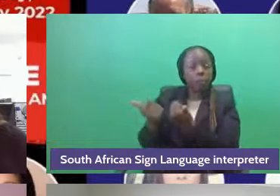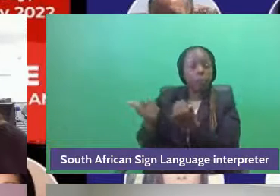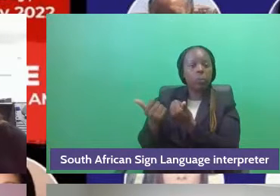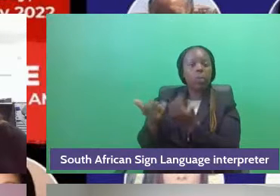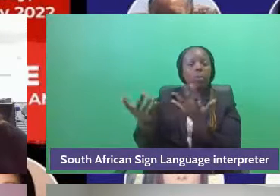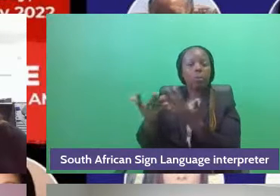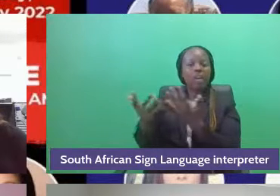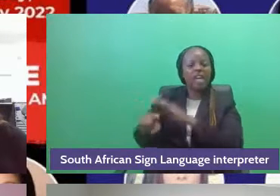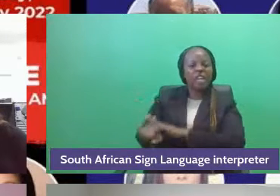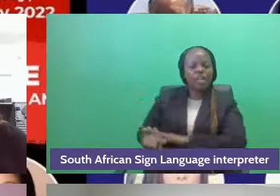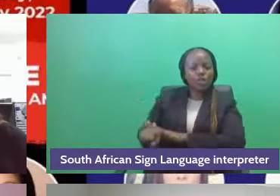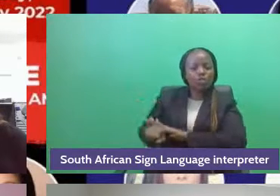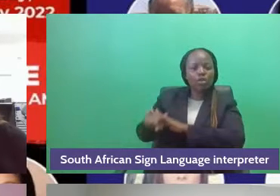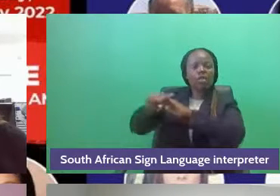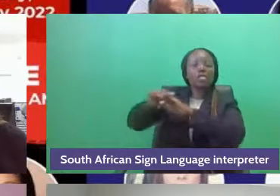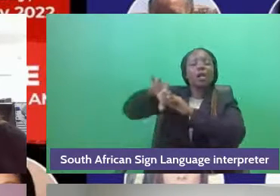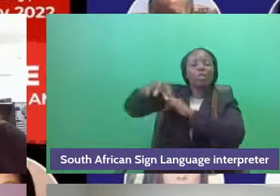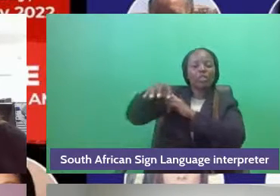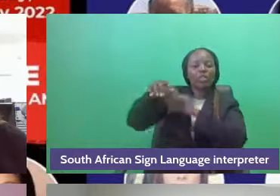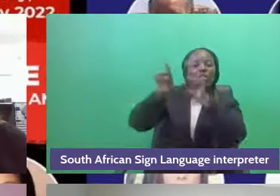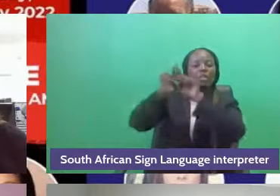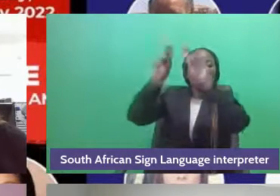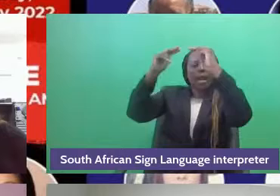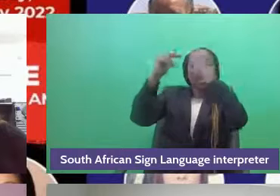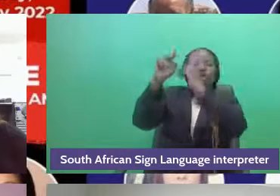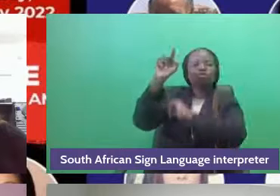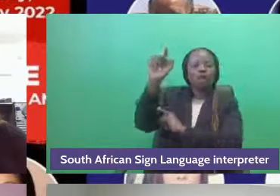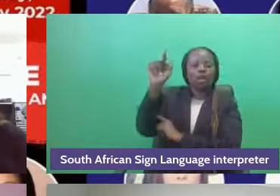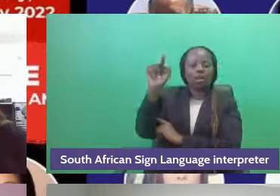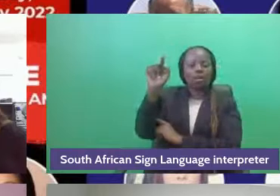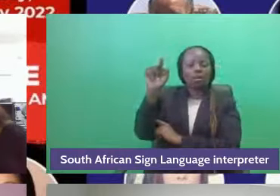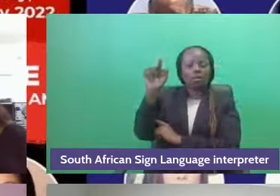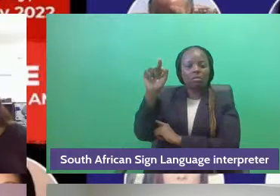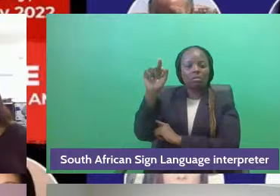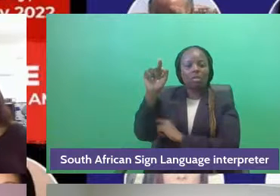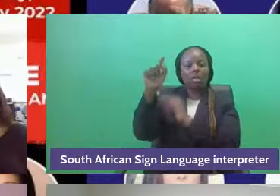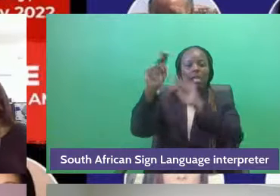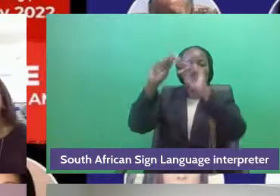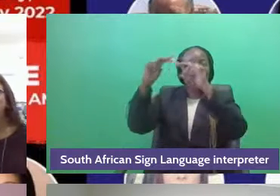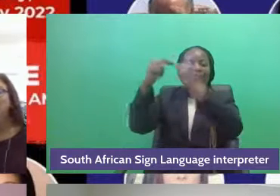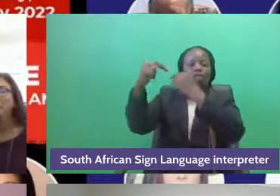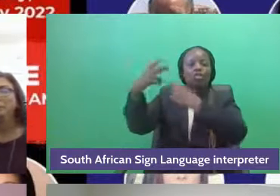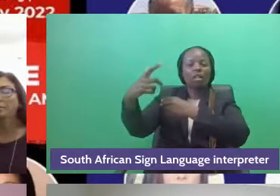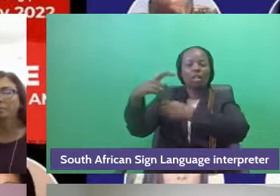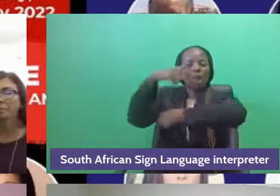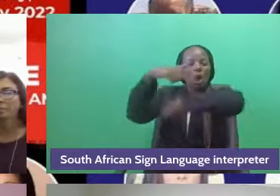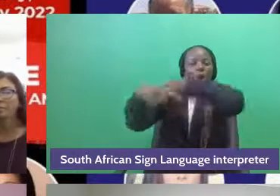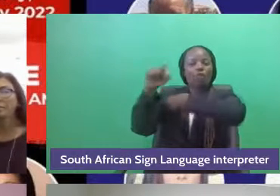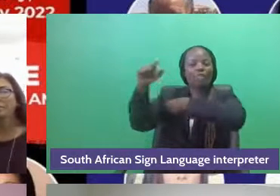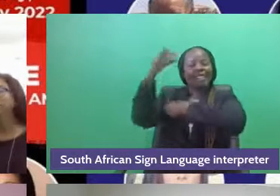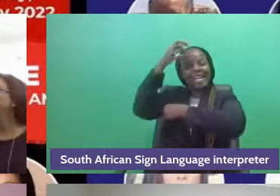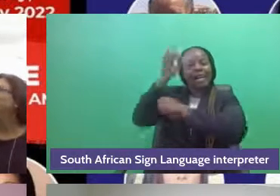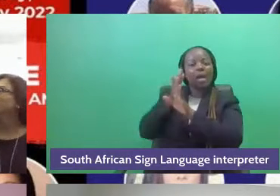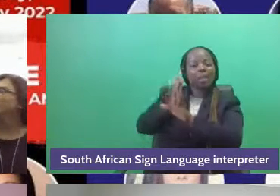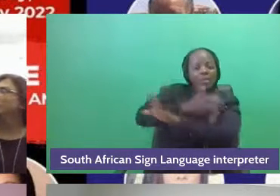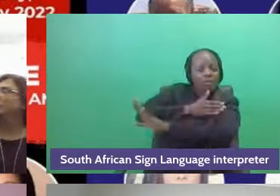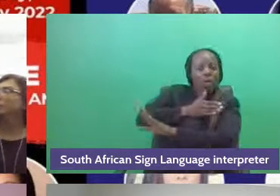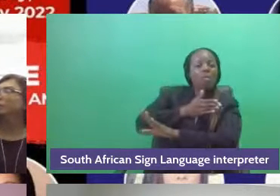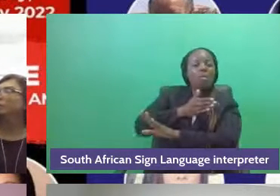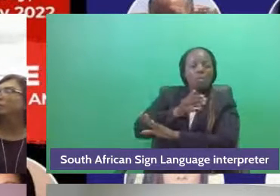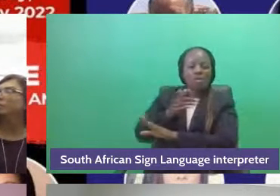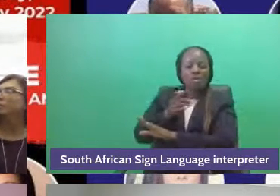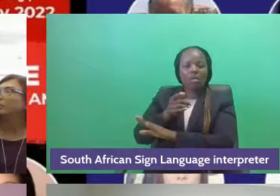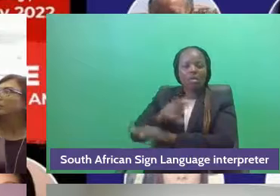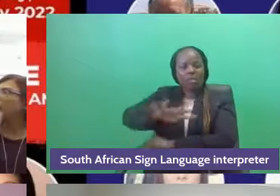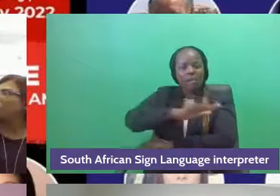district, provincial, and national level. So prior to the national summit, KZN engaged within KZN,